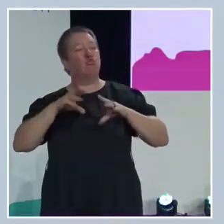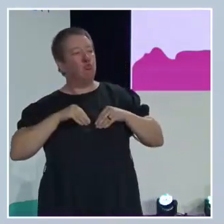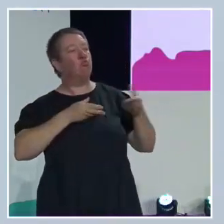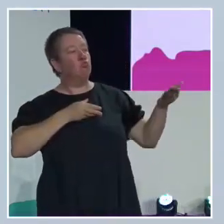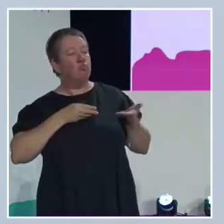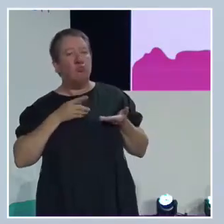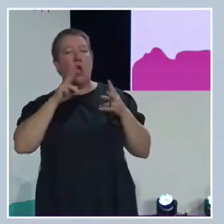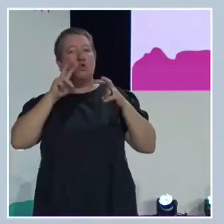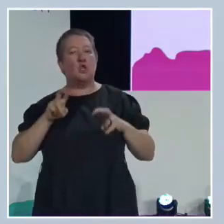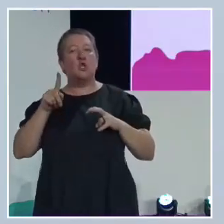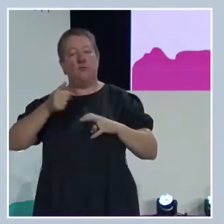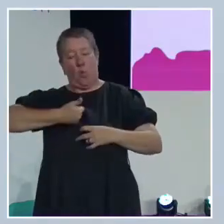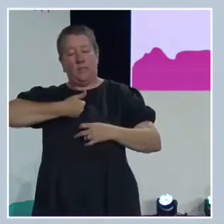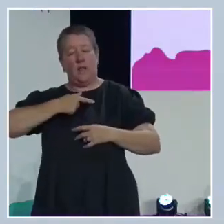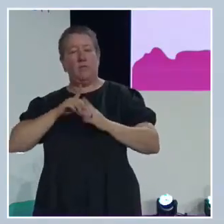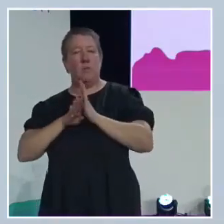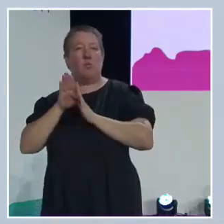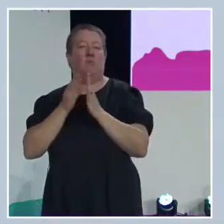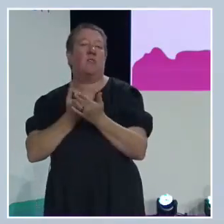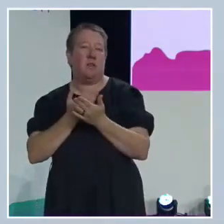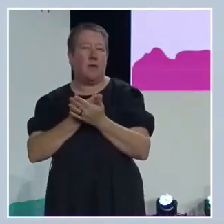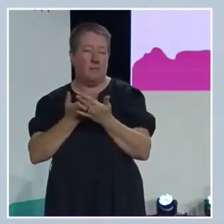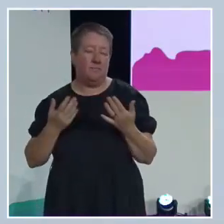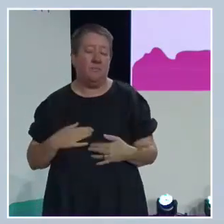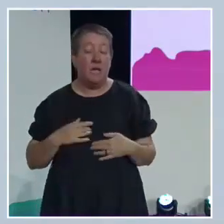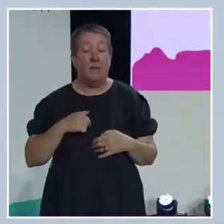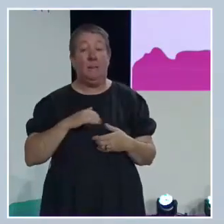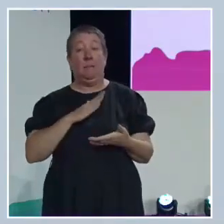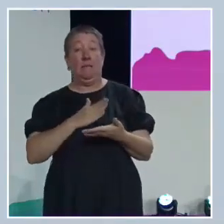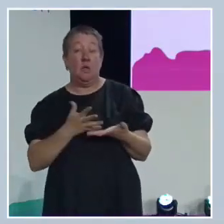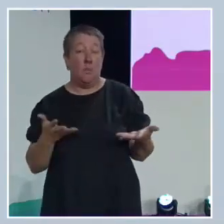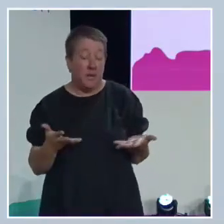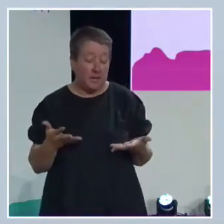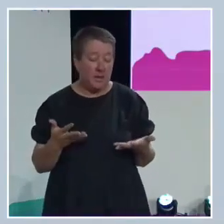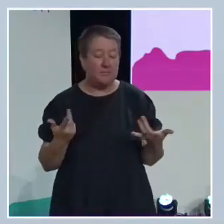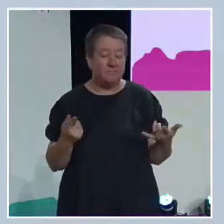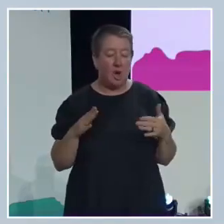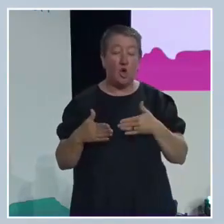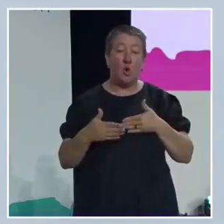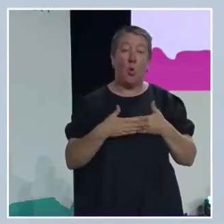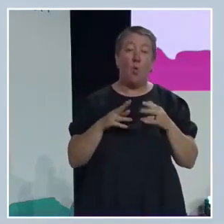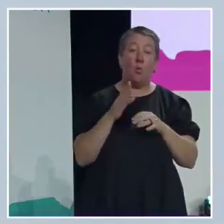better themselves. I stop here and, of course, close by saying that we're all working